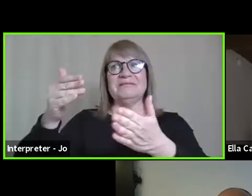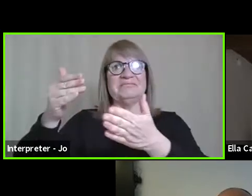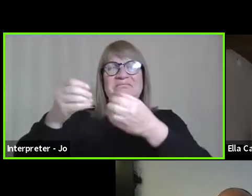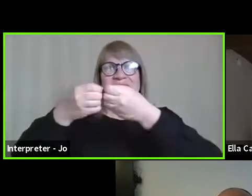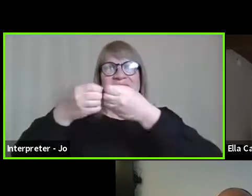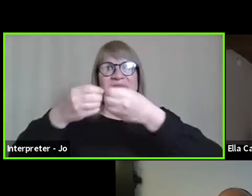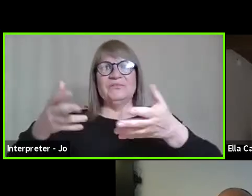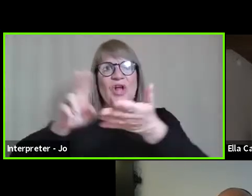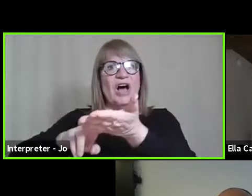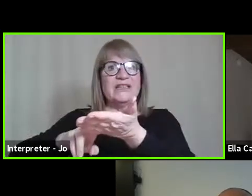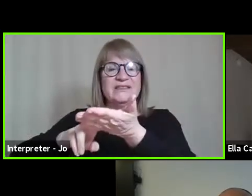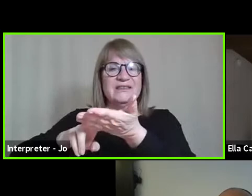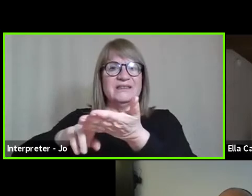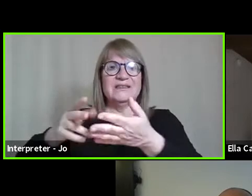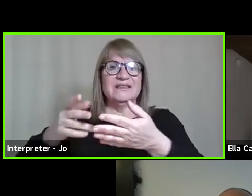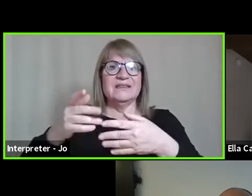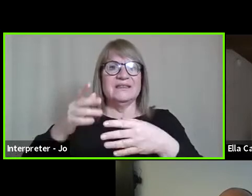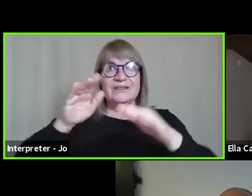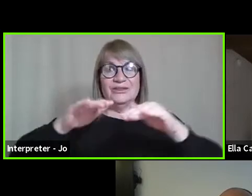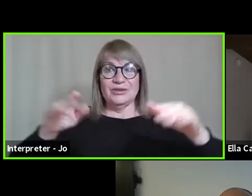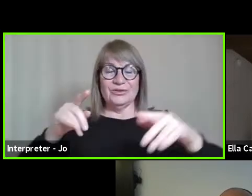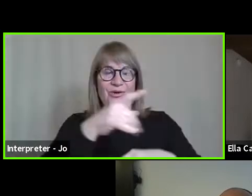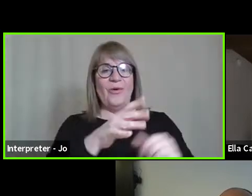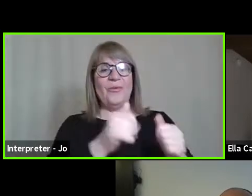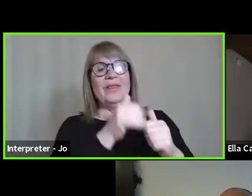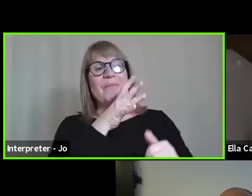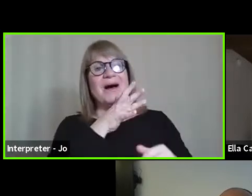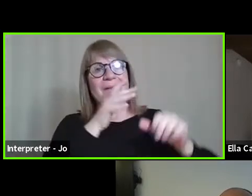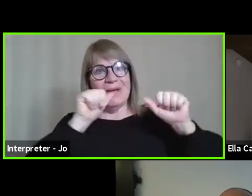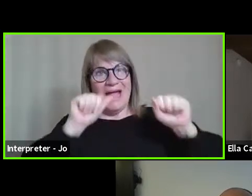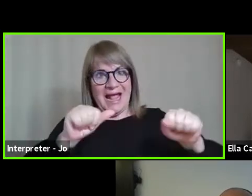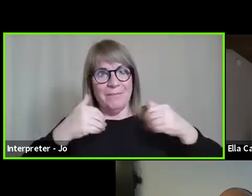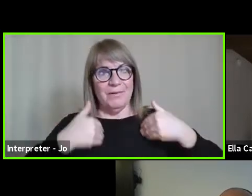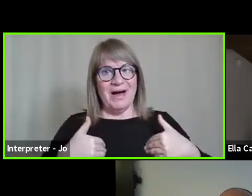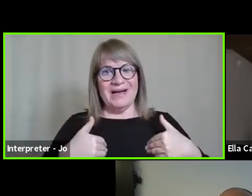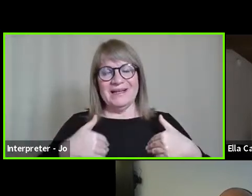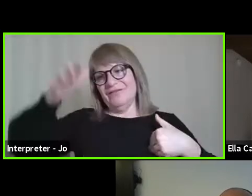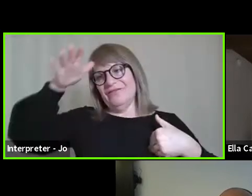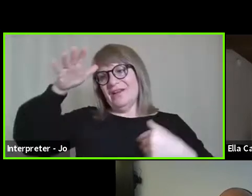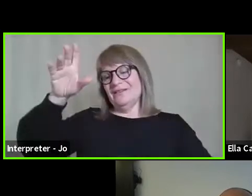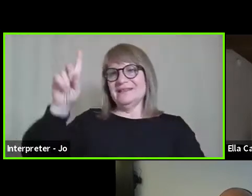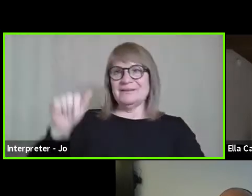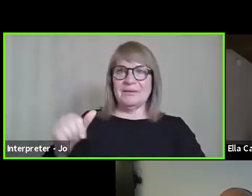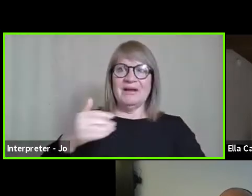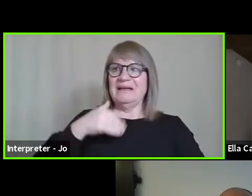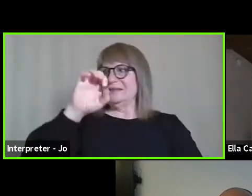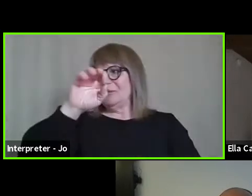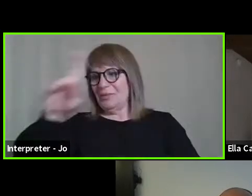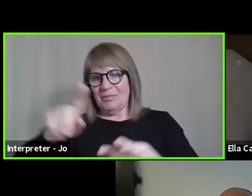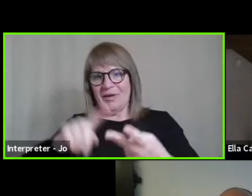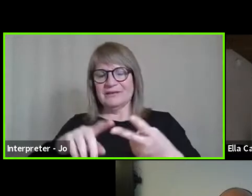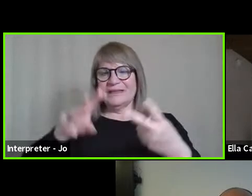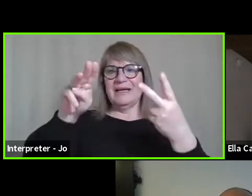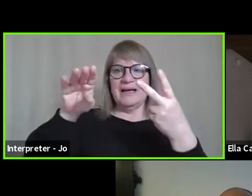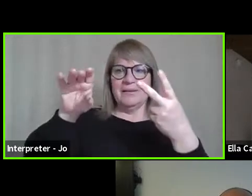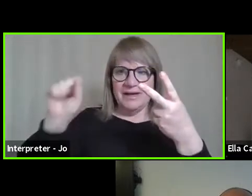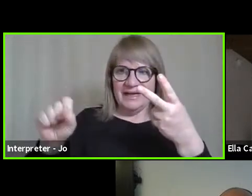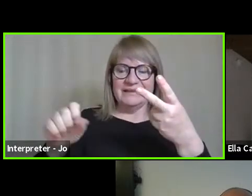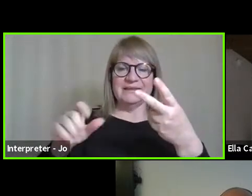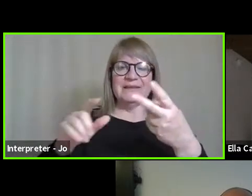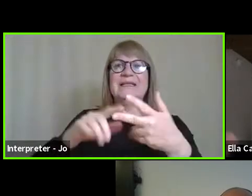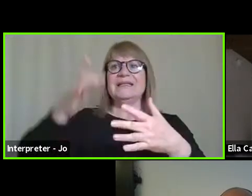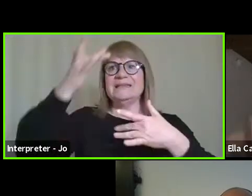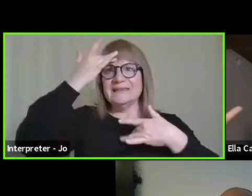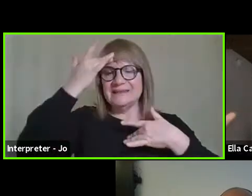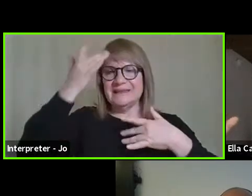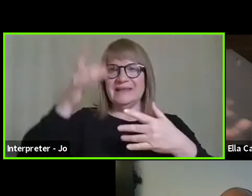physically disabled had mental health involvement chronic disease cerebral palsy multiple sclerosis shot on the job rocked on